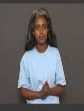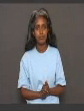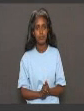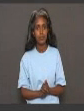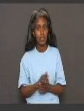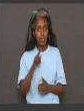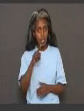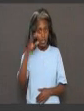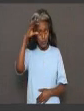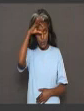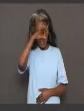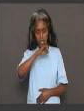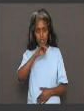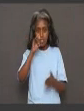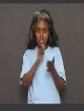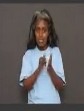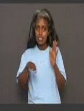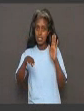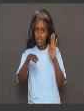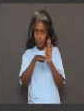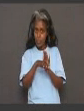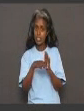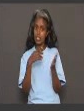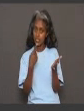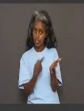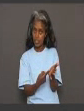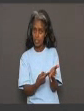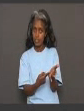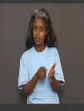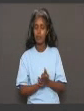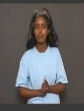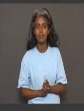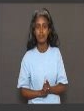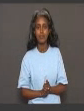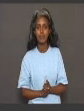Can you guess what that is represented as here?